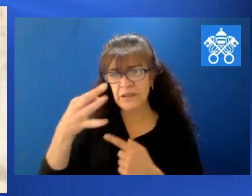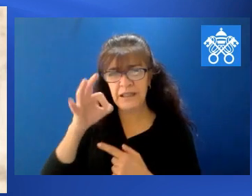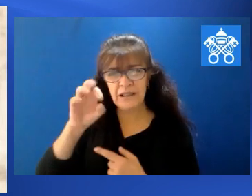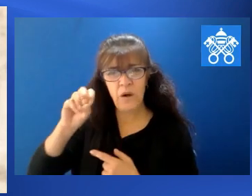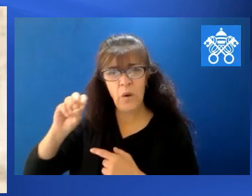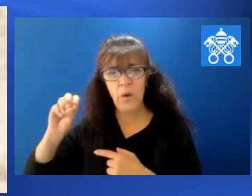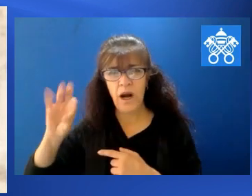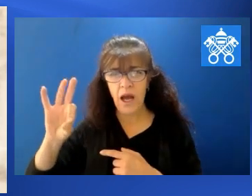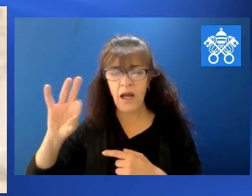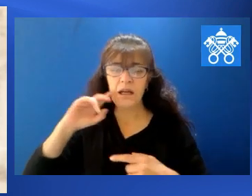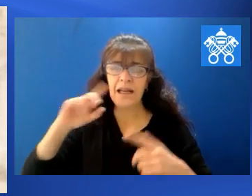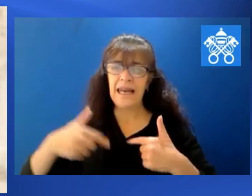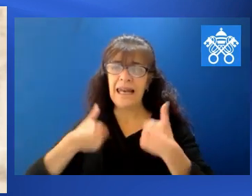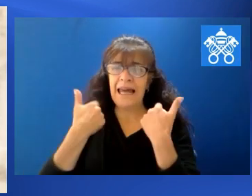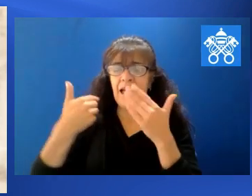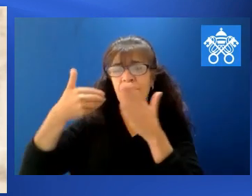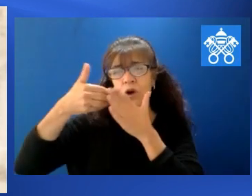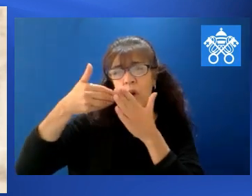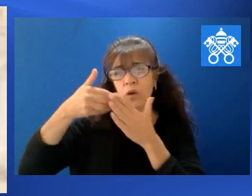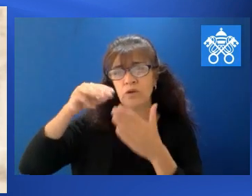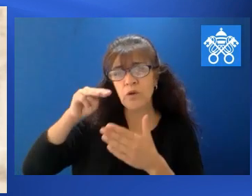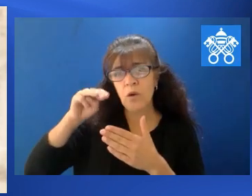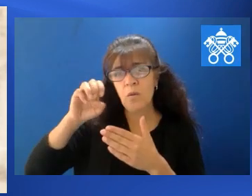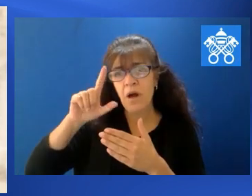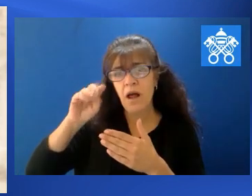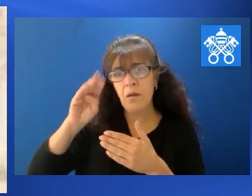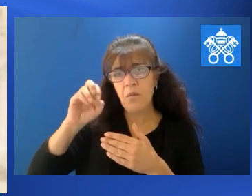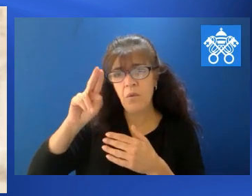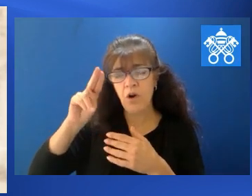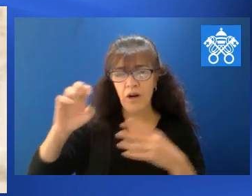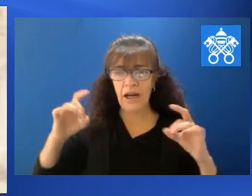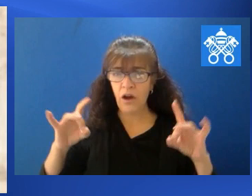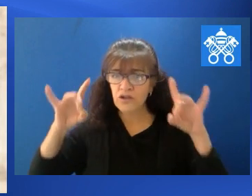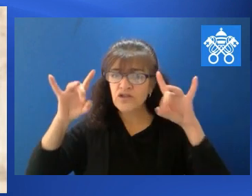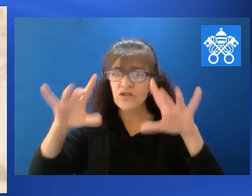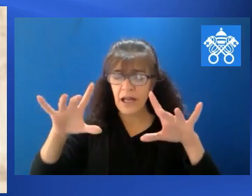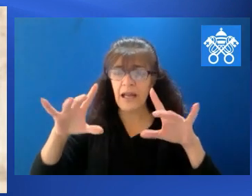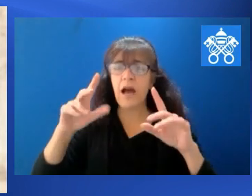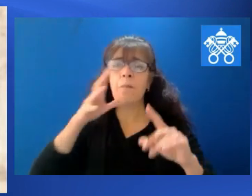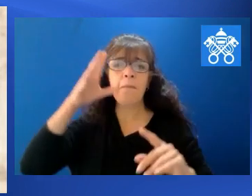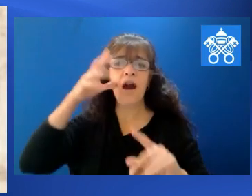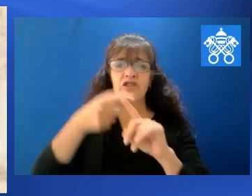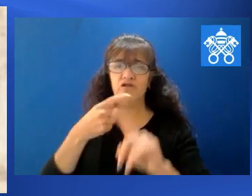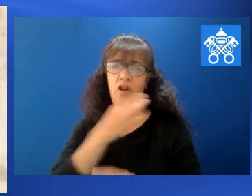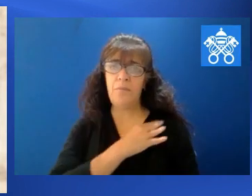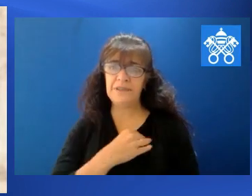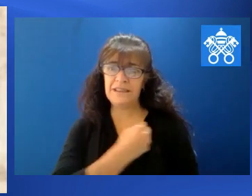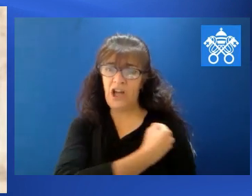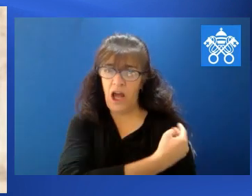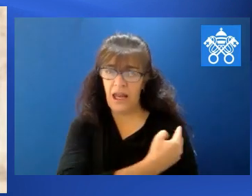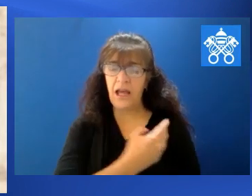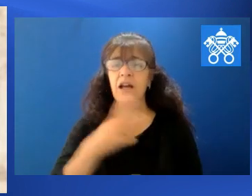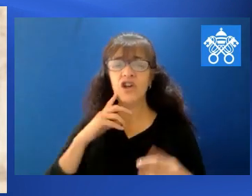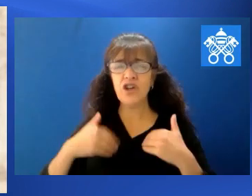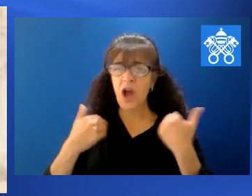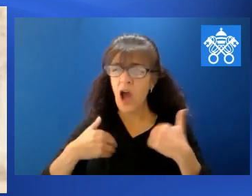near Melbourne to Scottish immigrants to Australia. But she felt called from a very young age, as we heard from Pope Francis, to